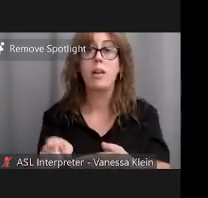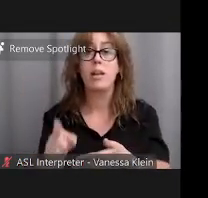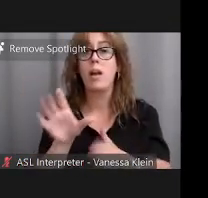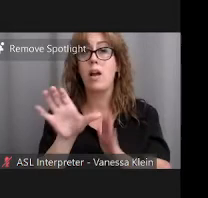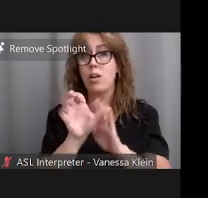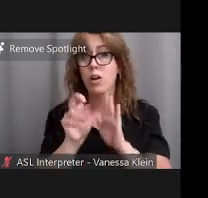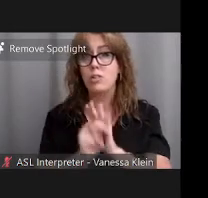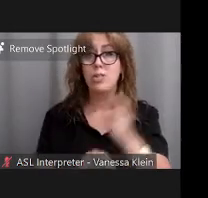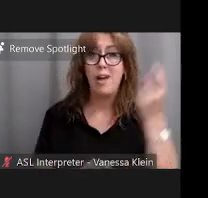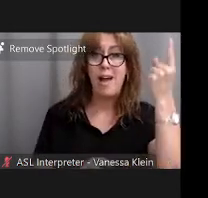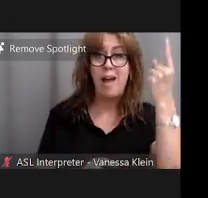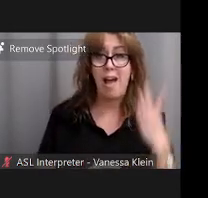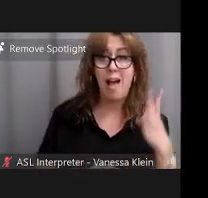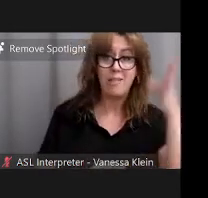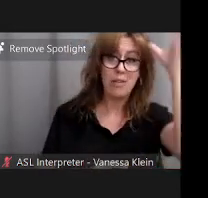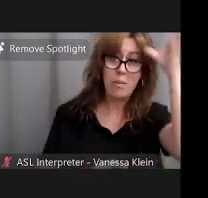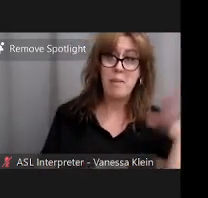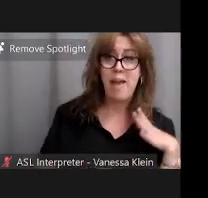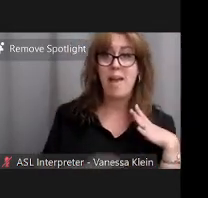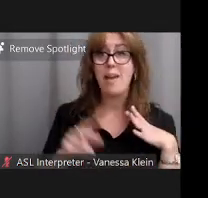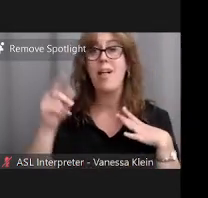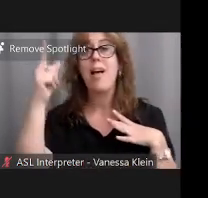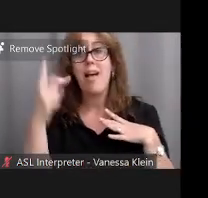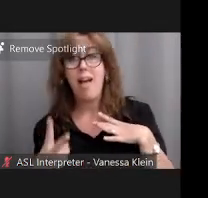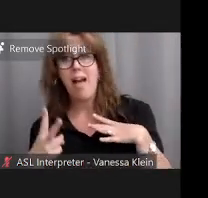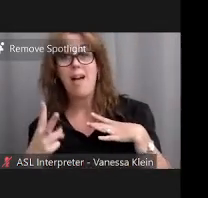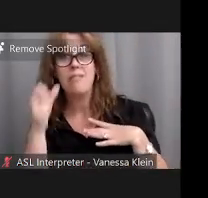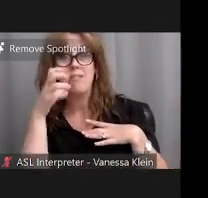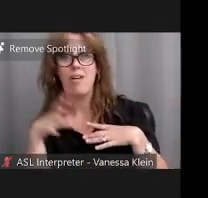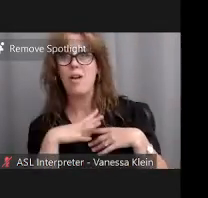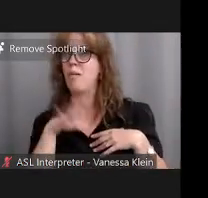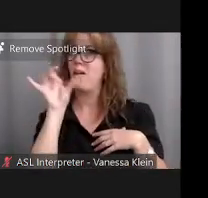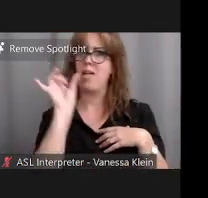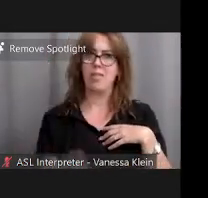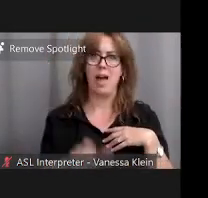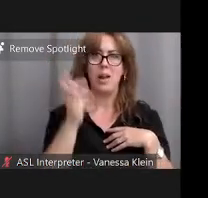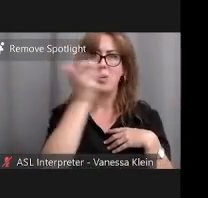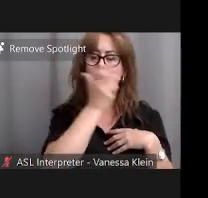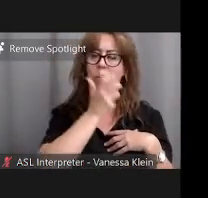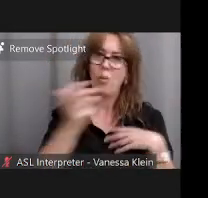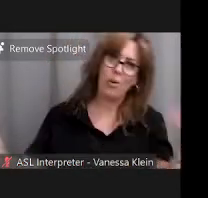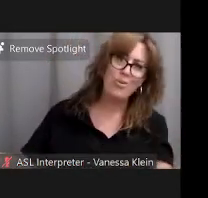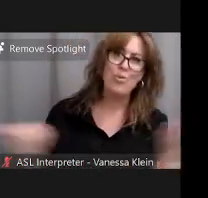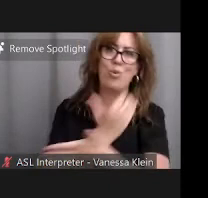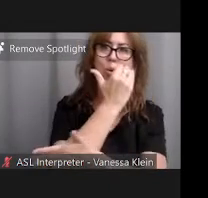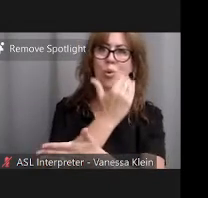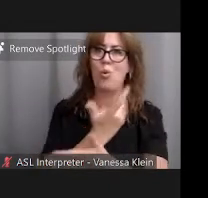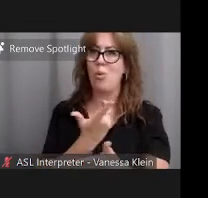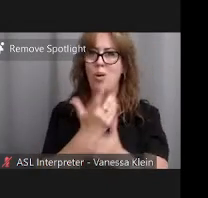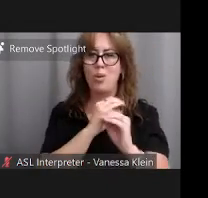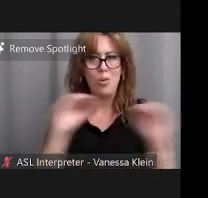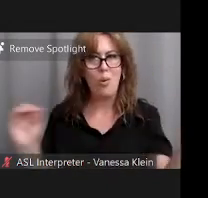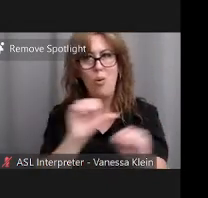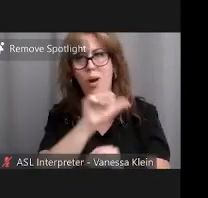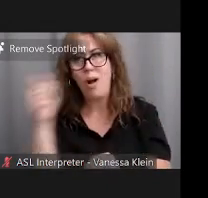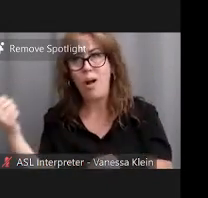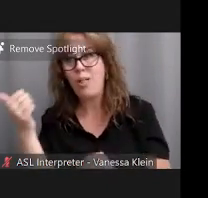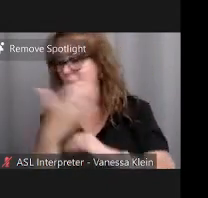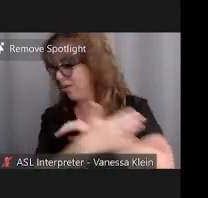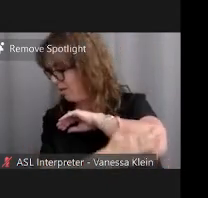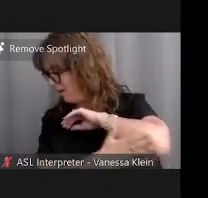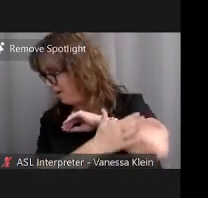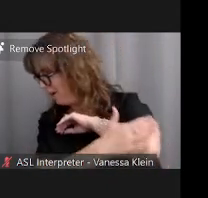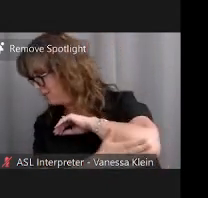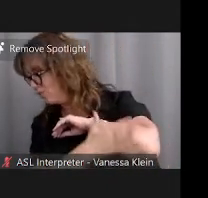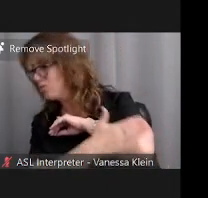them are female. Yeah. And that is unheard of in any country. And so, and there is